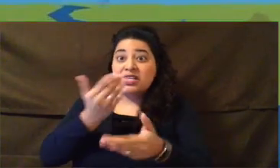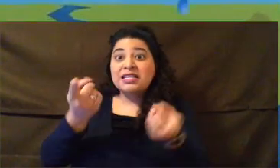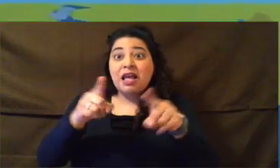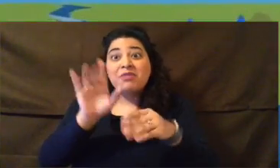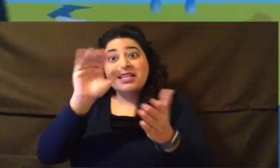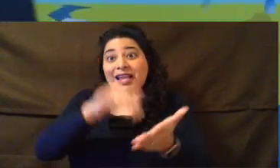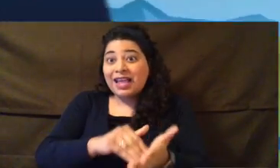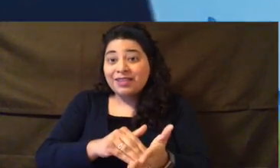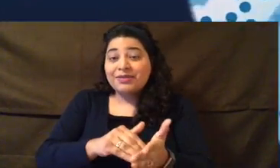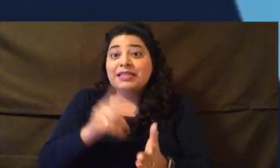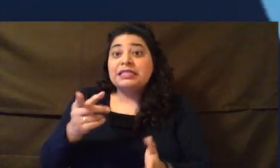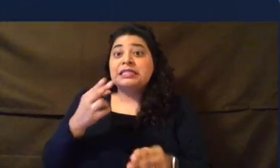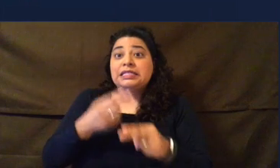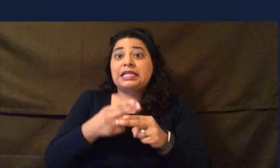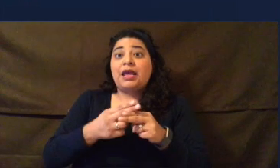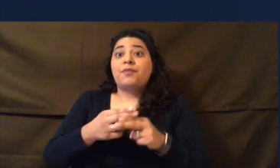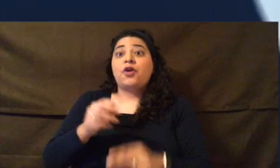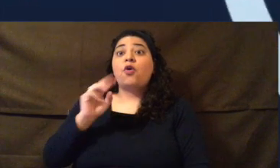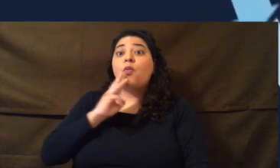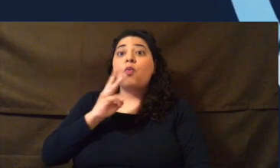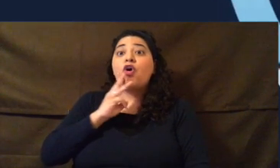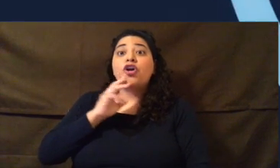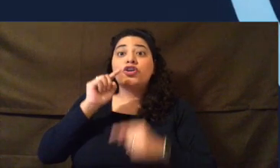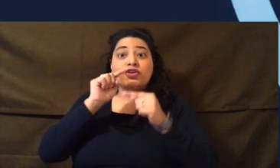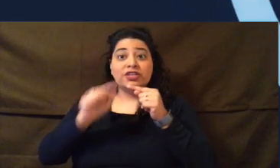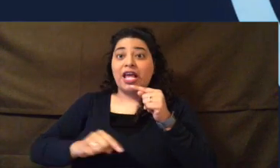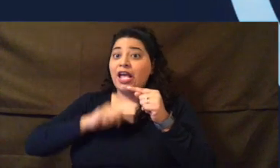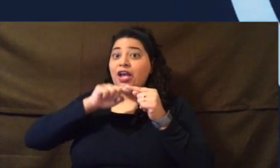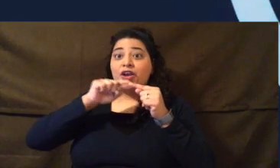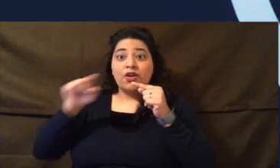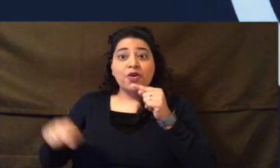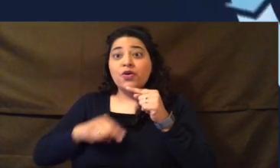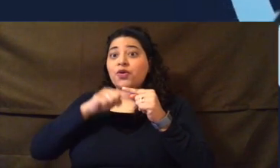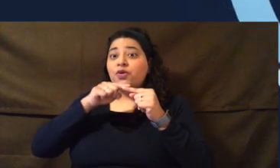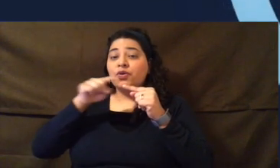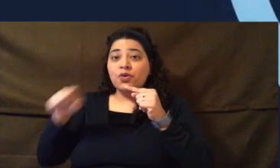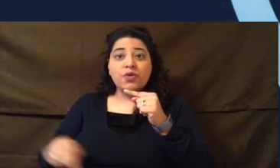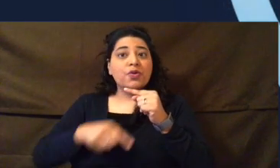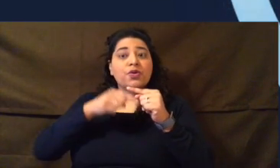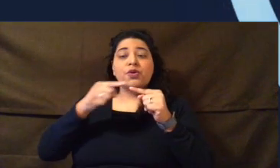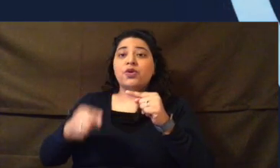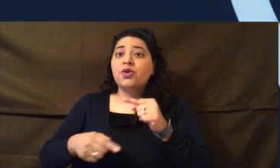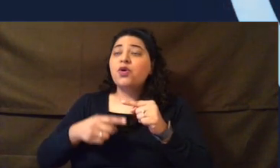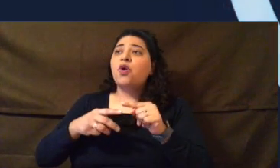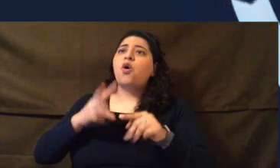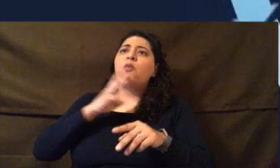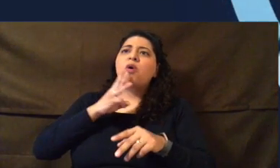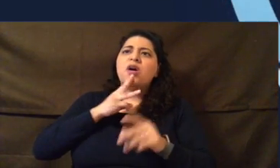This is called the water cycle and keeps water moving from the ground to the sky, providing the water